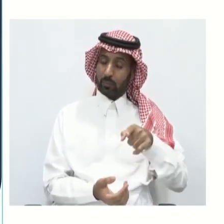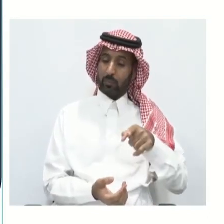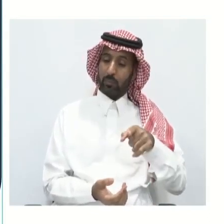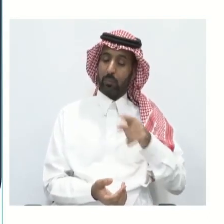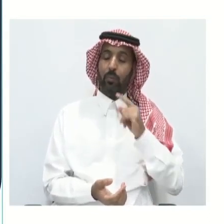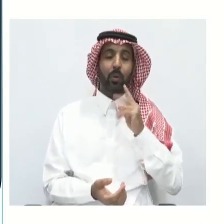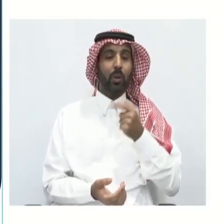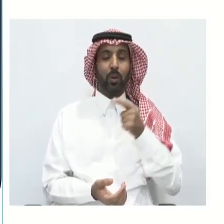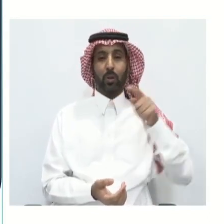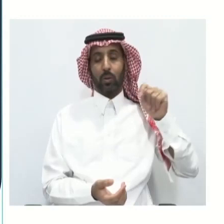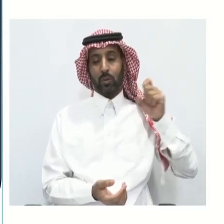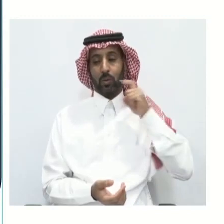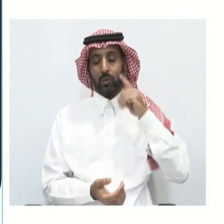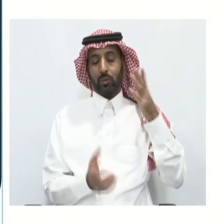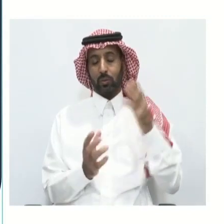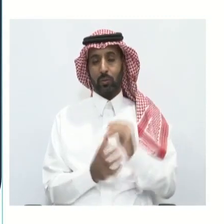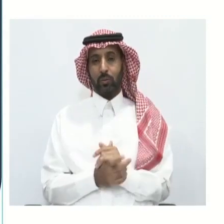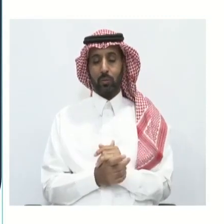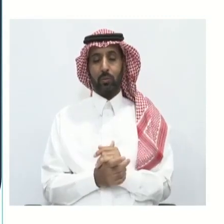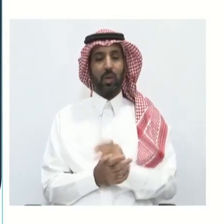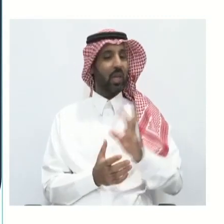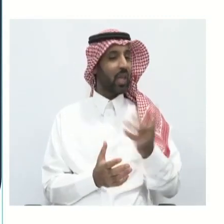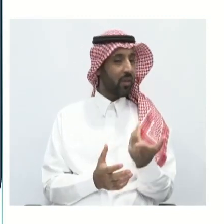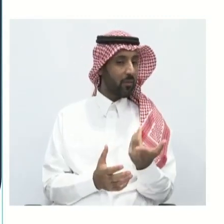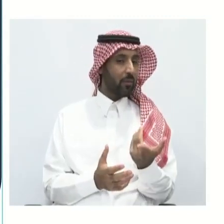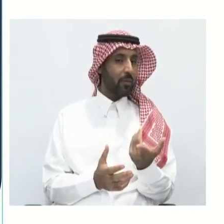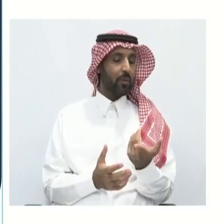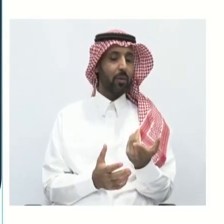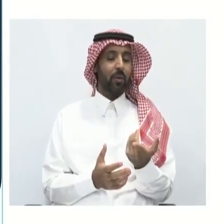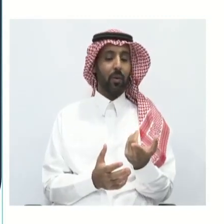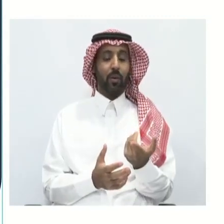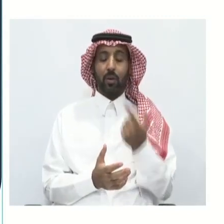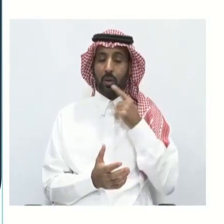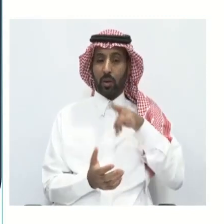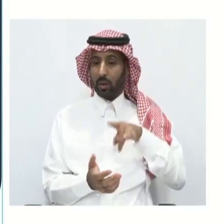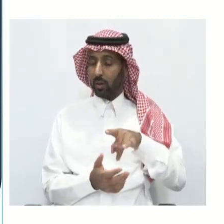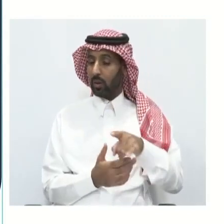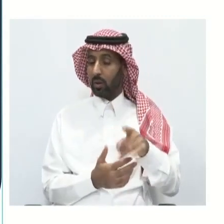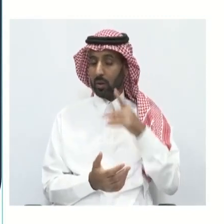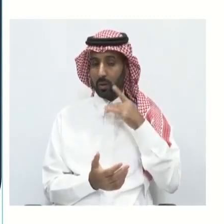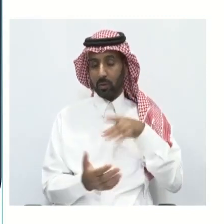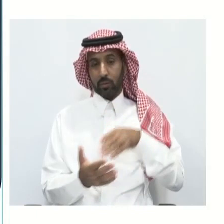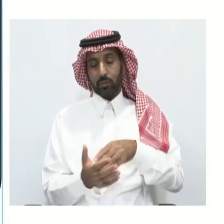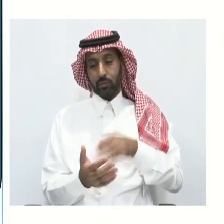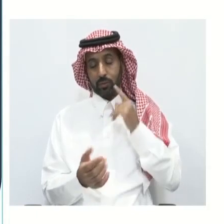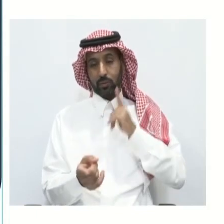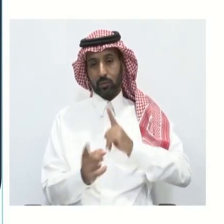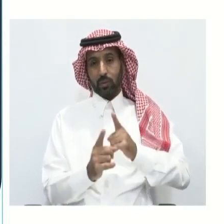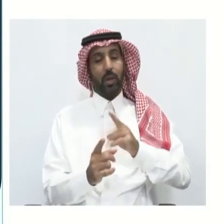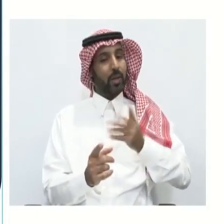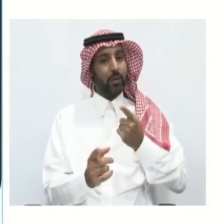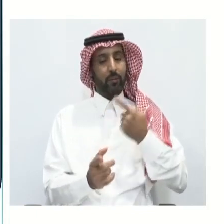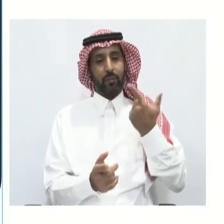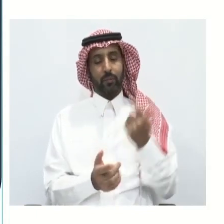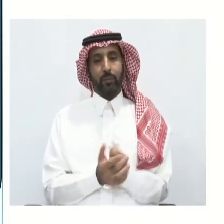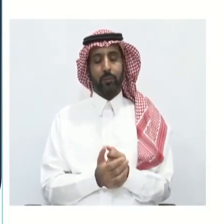visit Tunisia and Morocco. How are we going to go? How are we going to go?